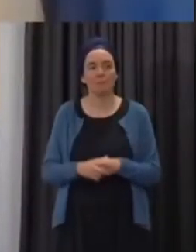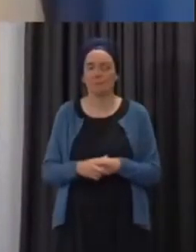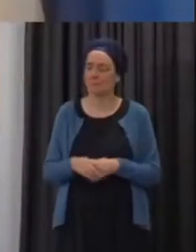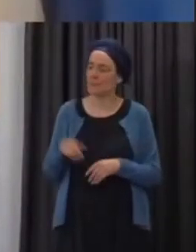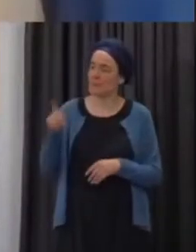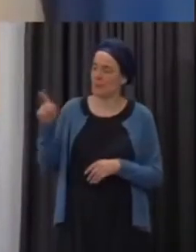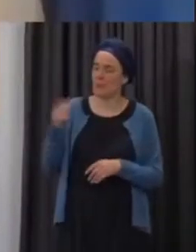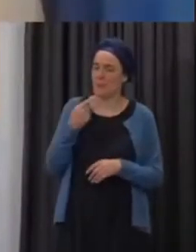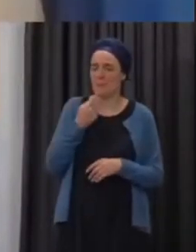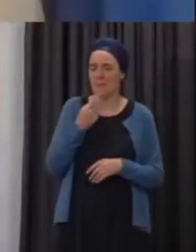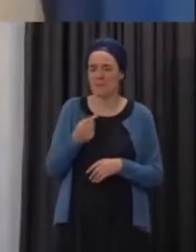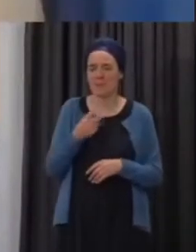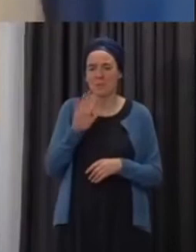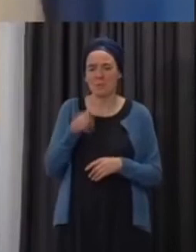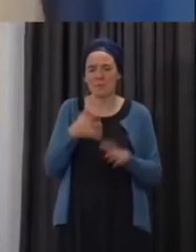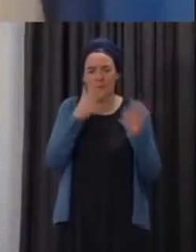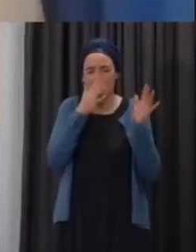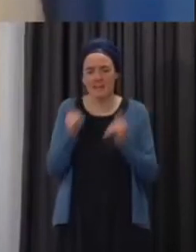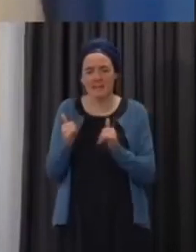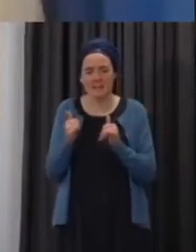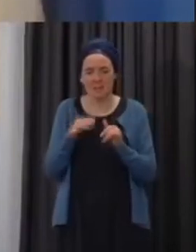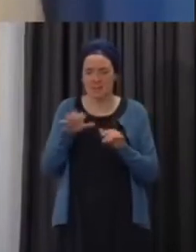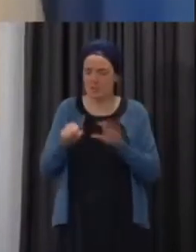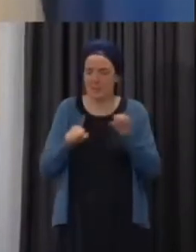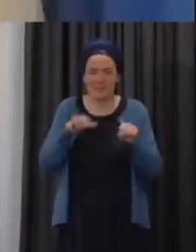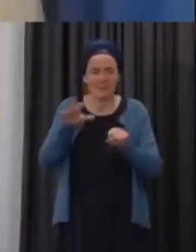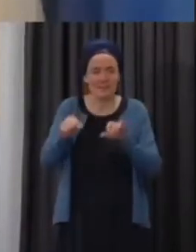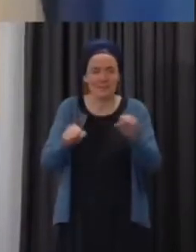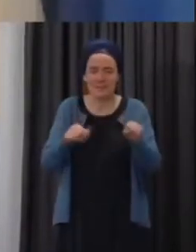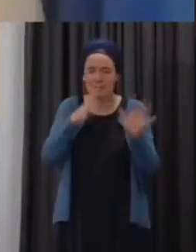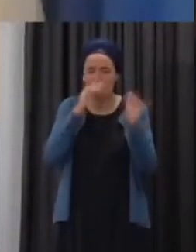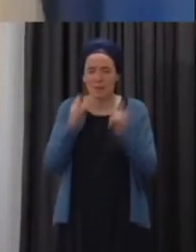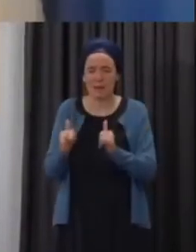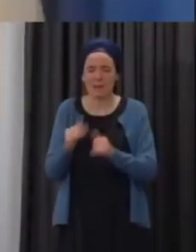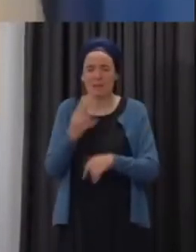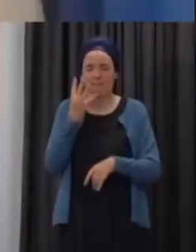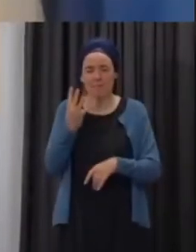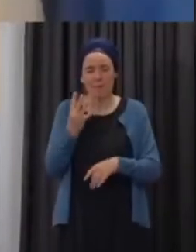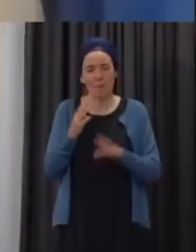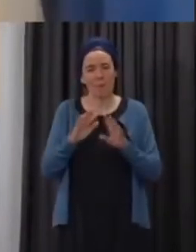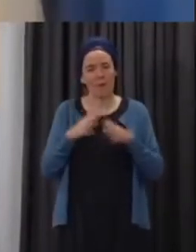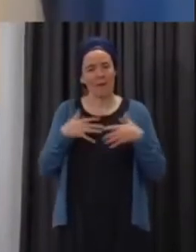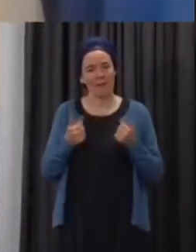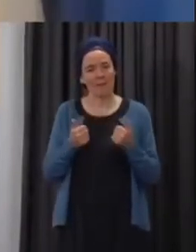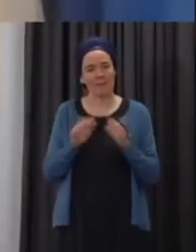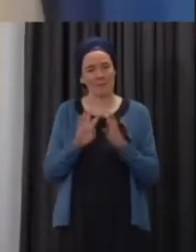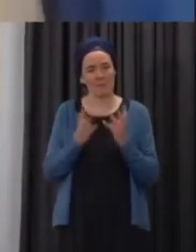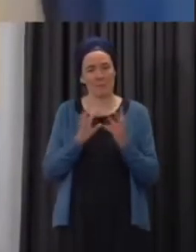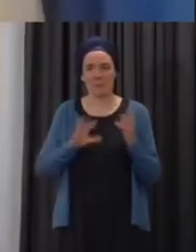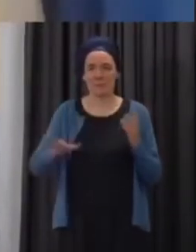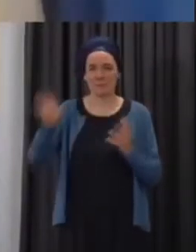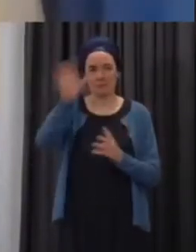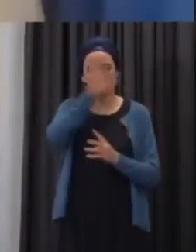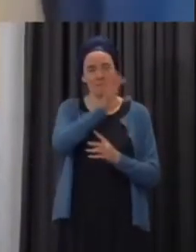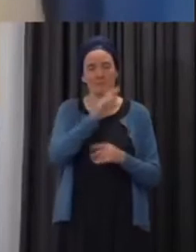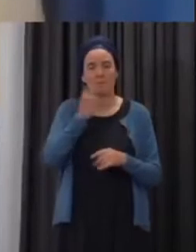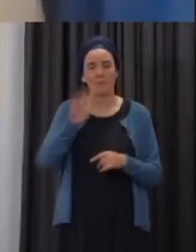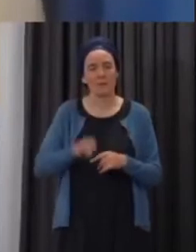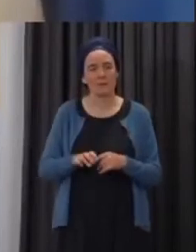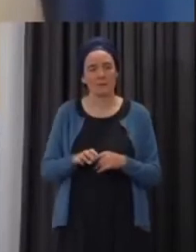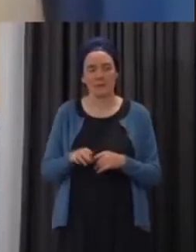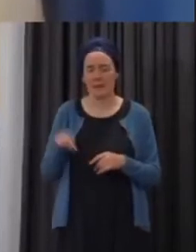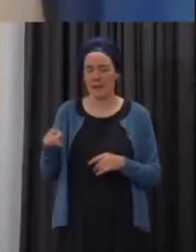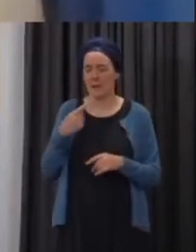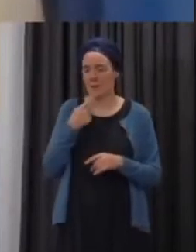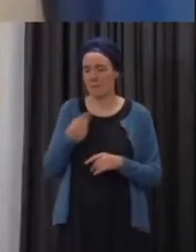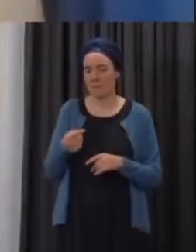test and trace trials across four health authorities in Wales. You've also discussed a little bit of the Isle of Wight